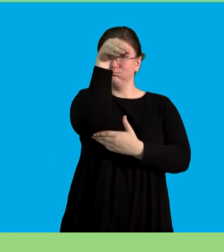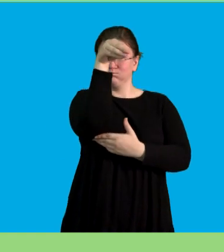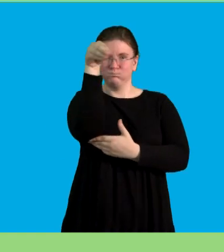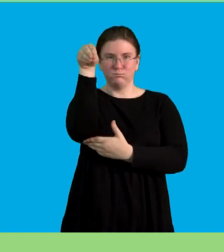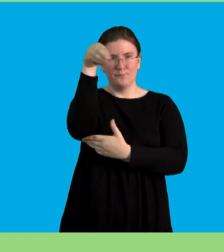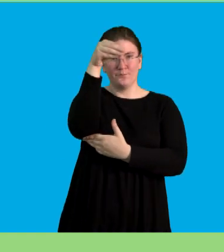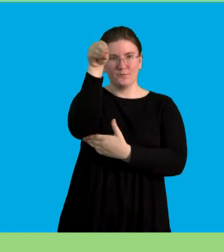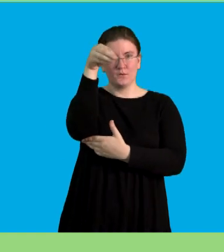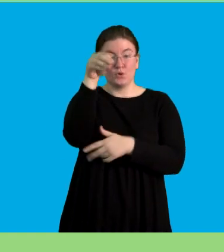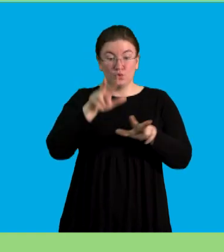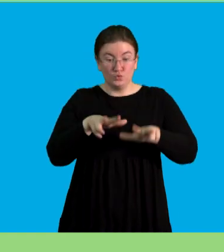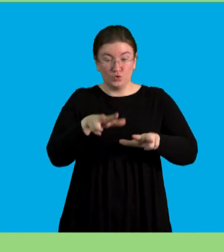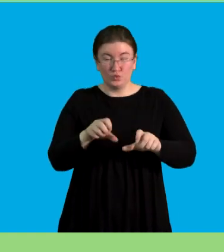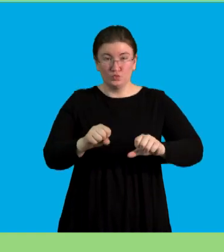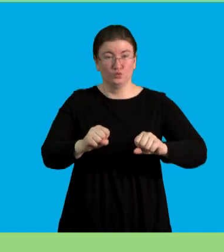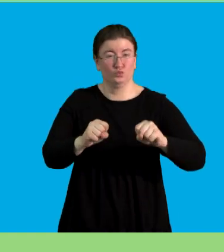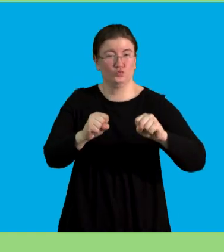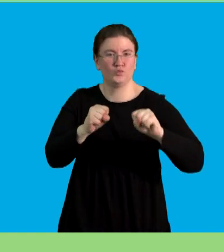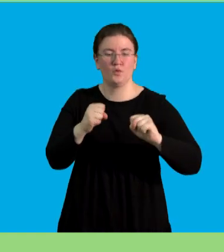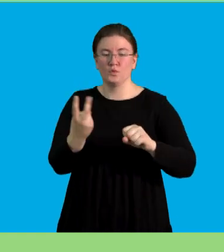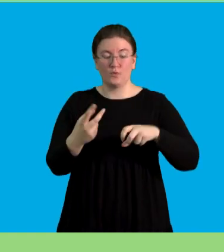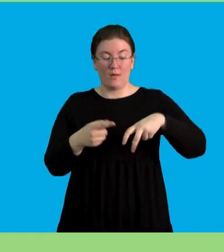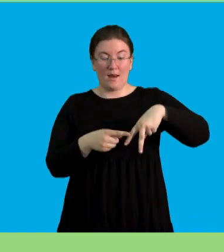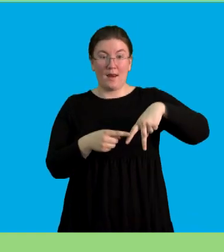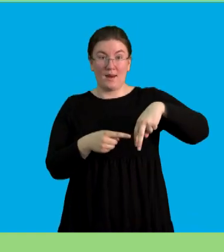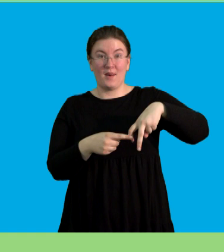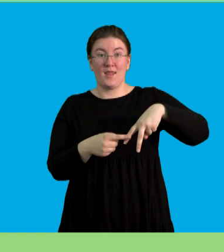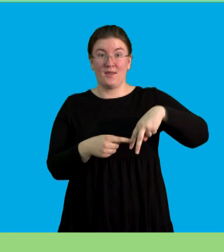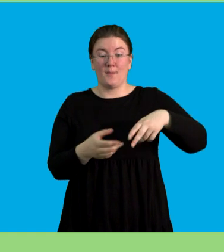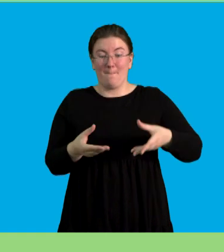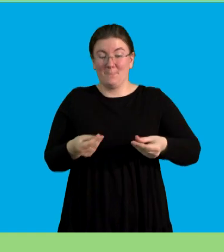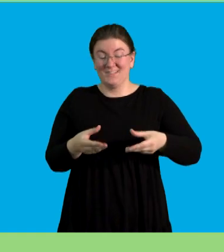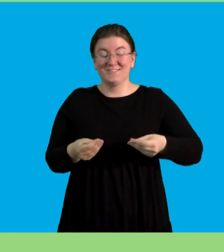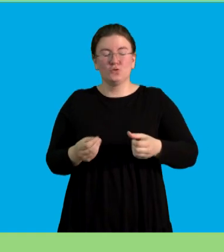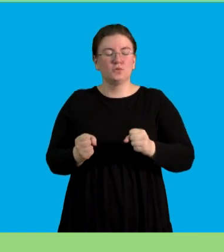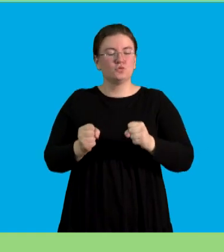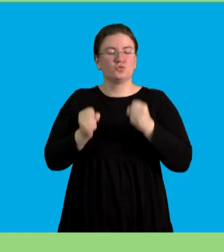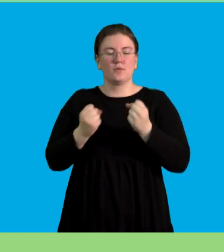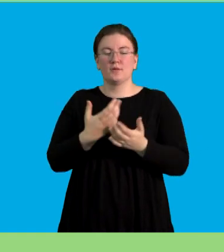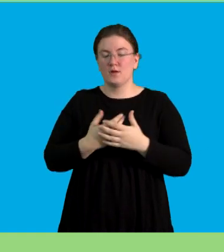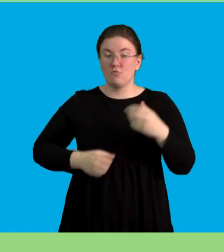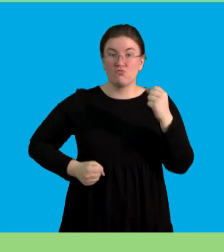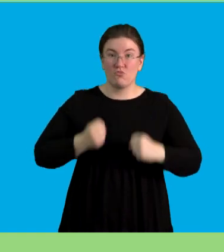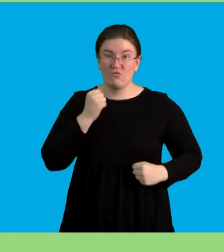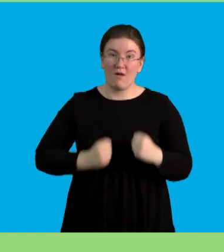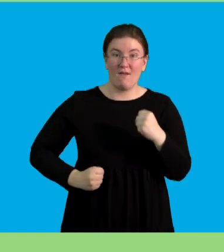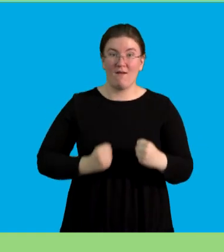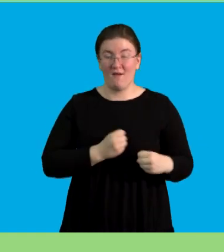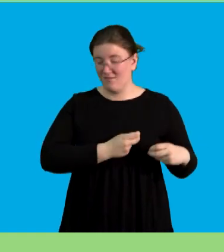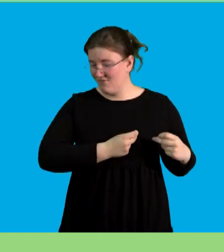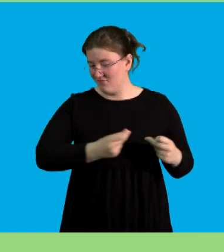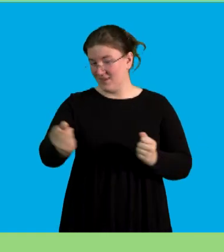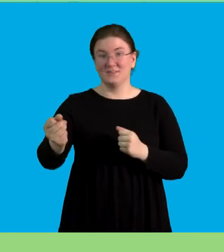toes and leg muscles to help them run fast.